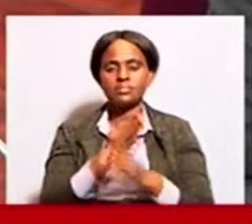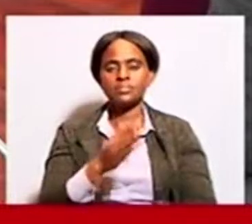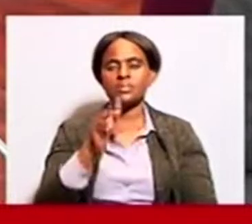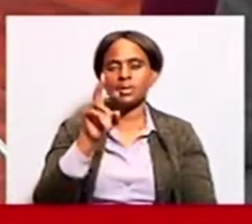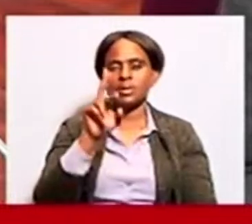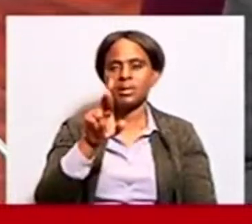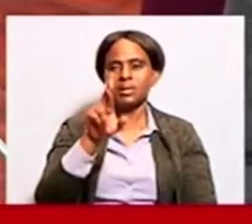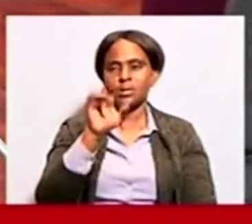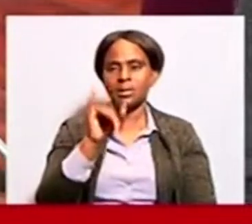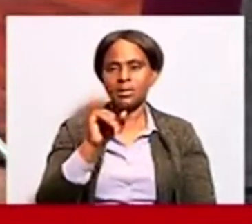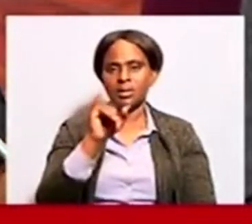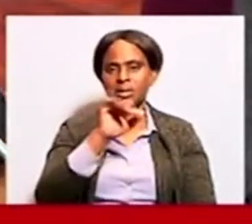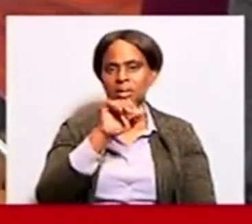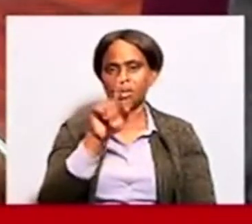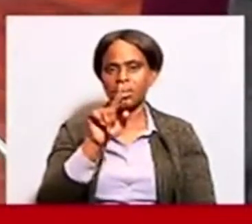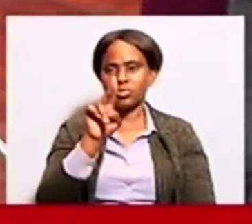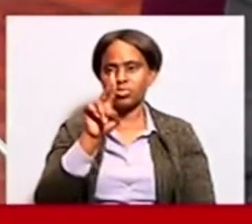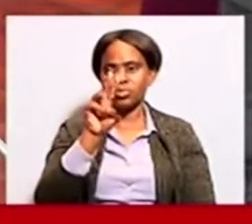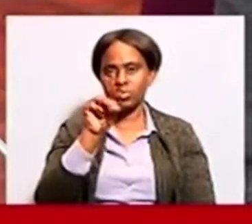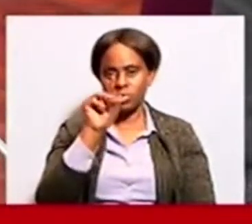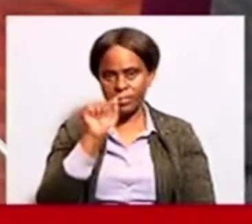drainage.